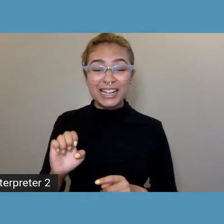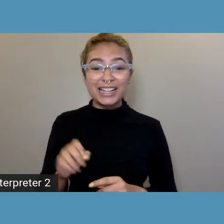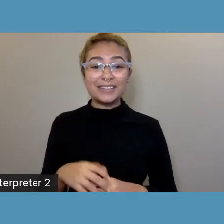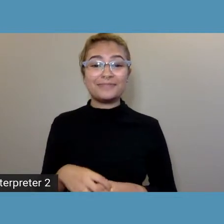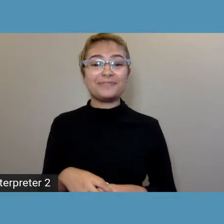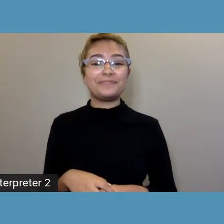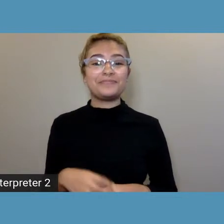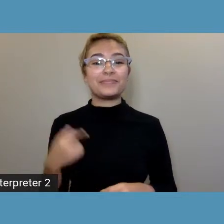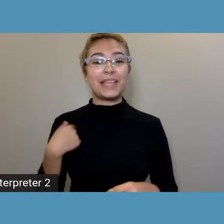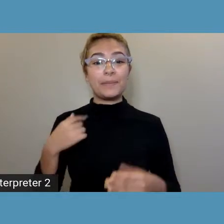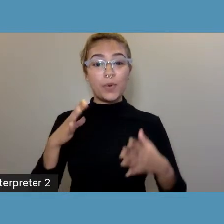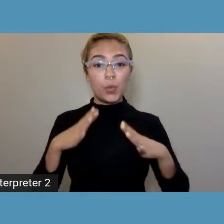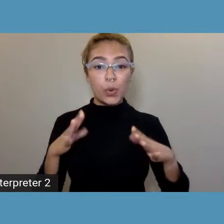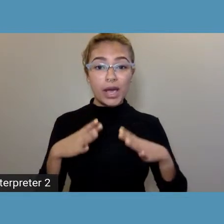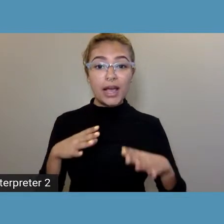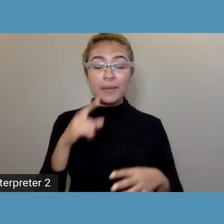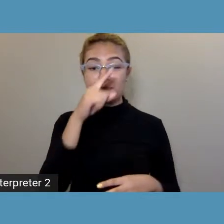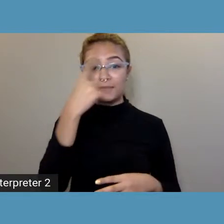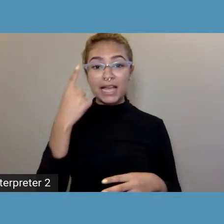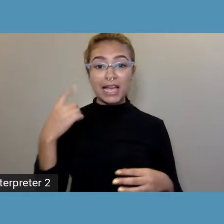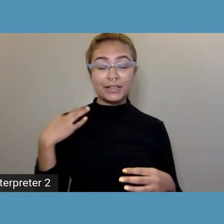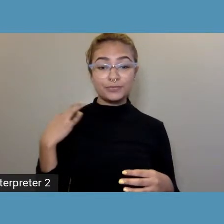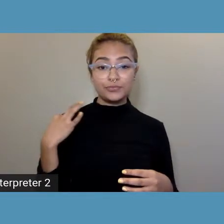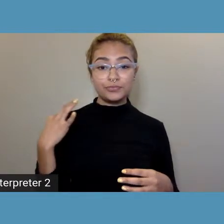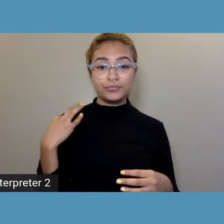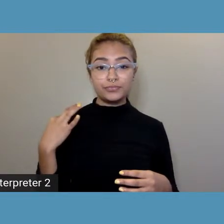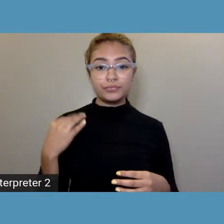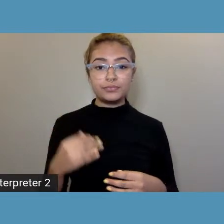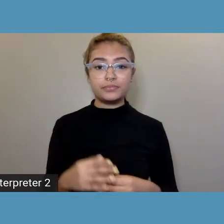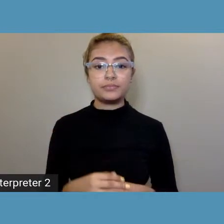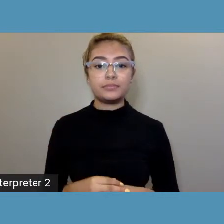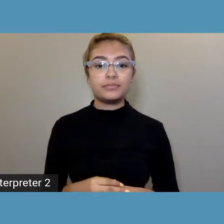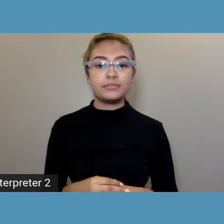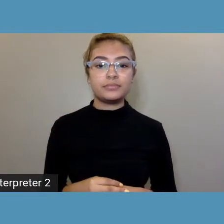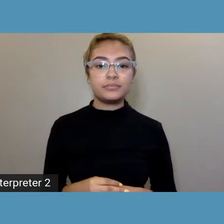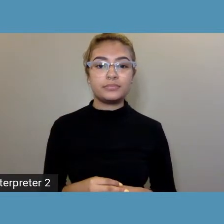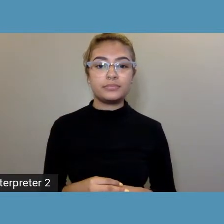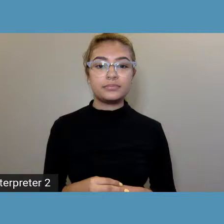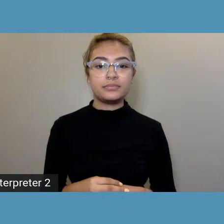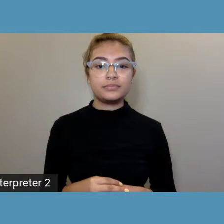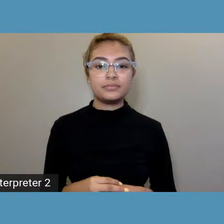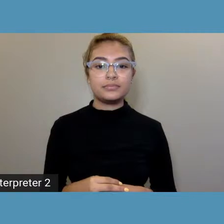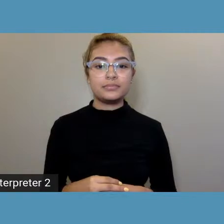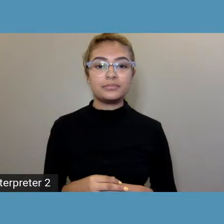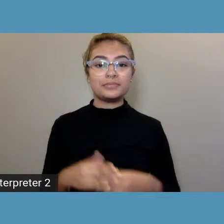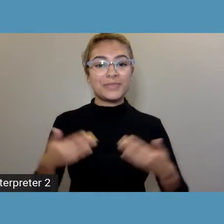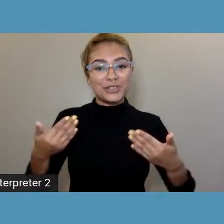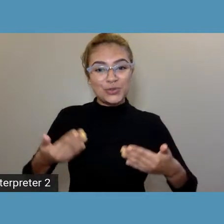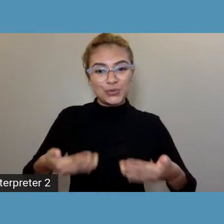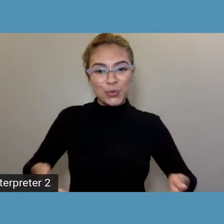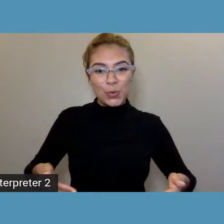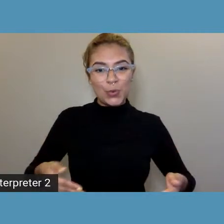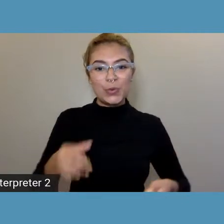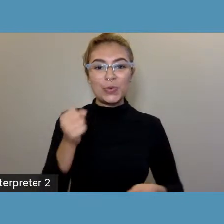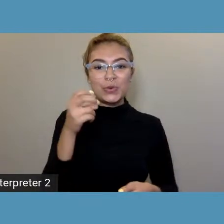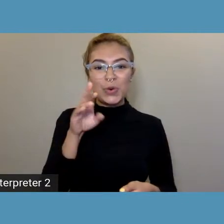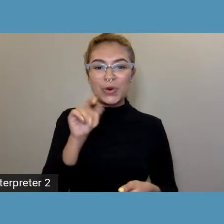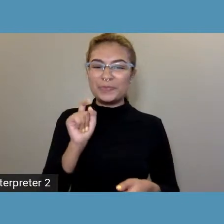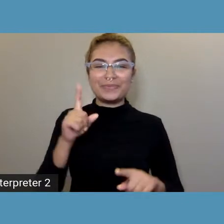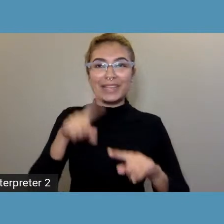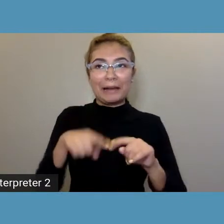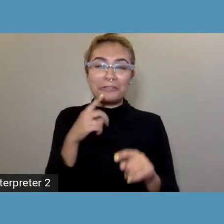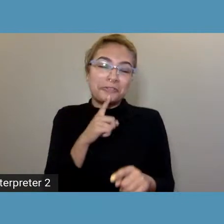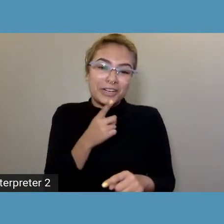am wearing a black T-shirt and some shorts that you can't, that nobody can really see